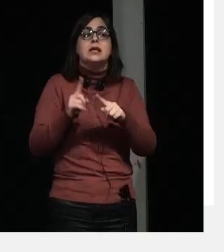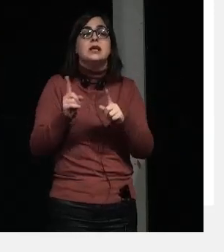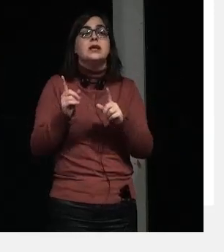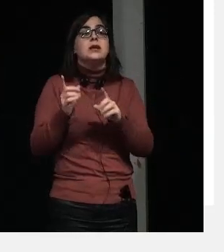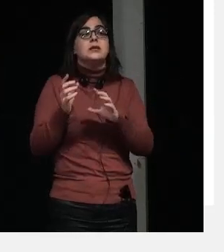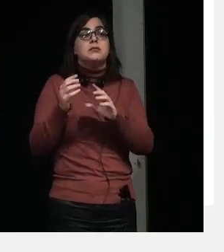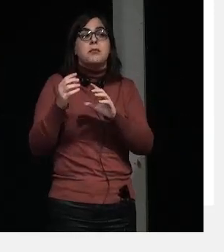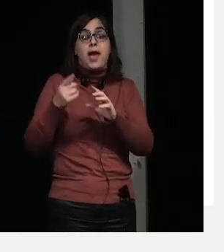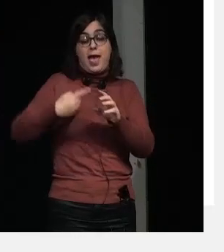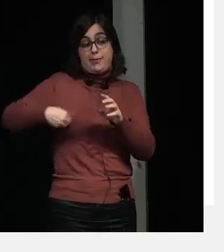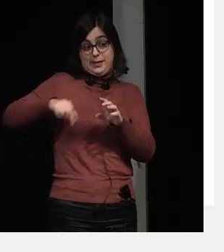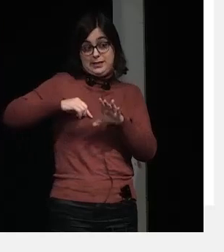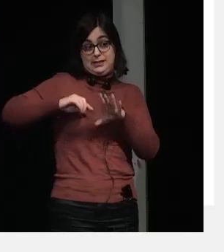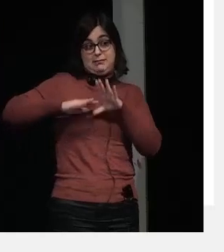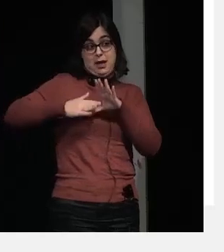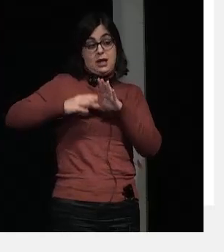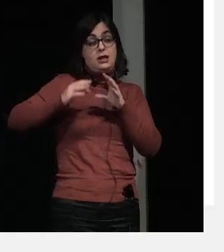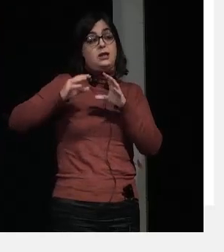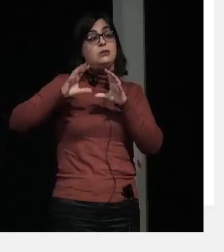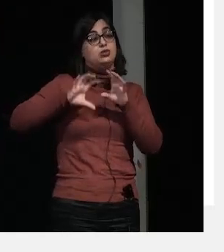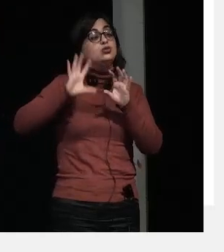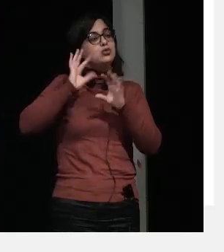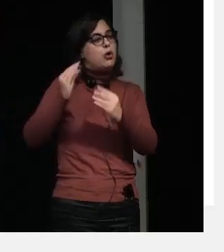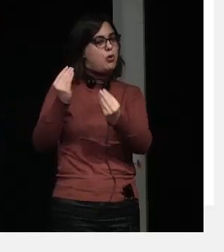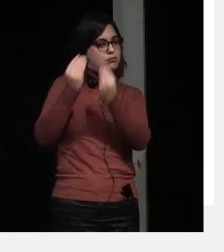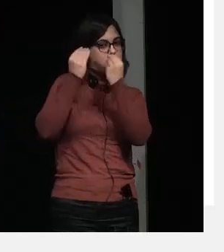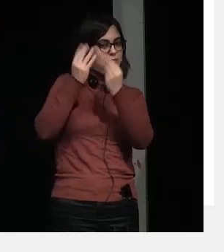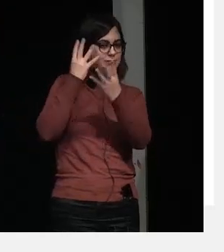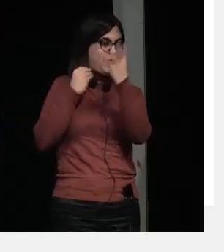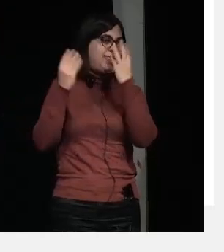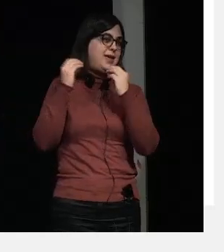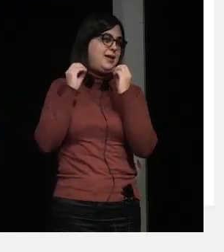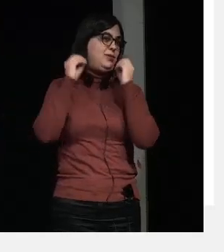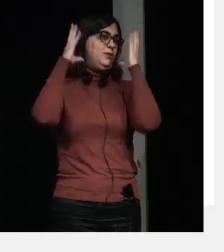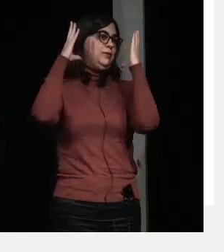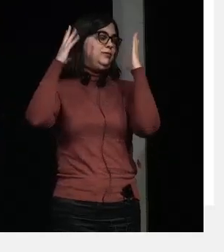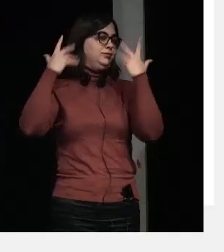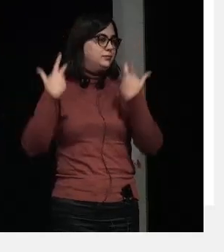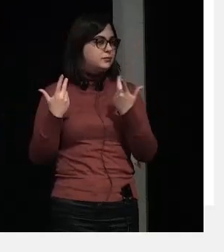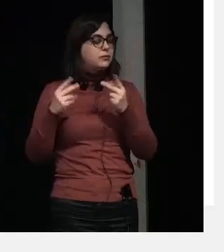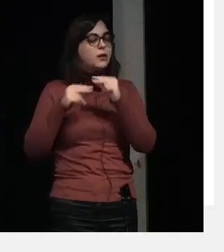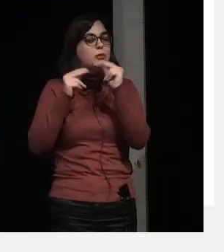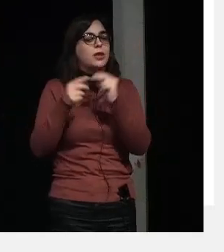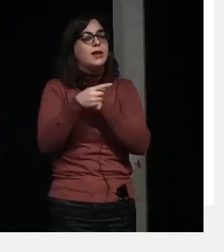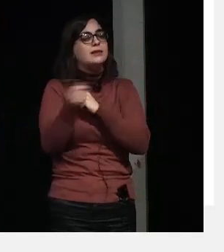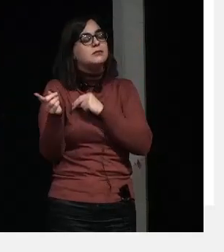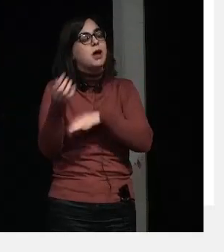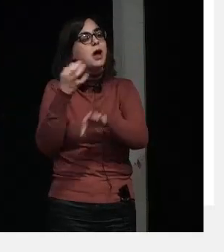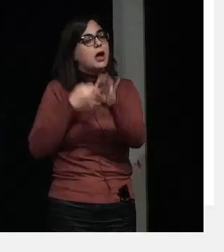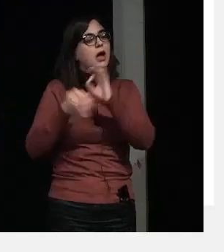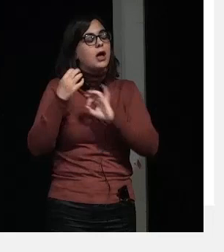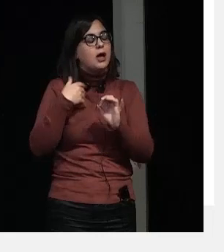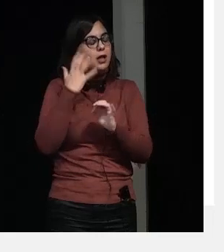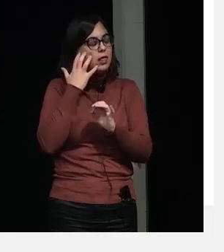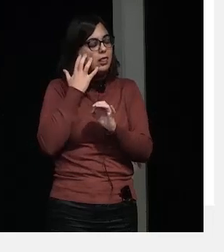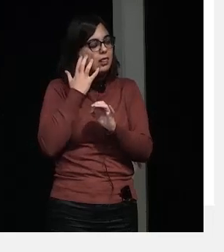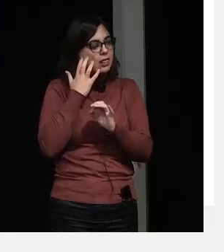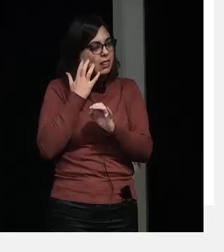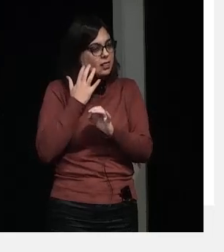educate ourselves. And then we constantly draw on those people now to